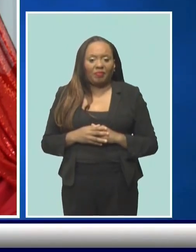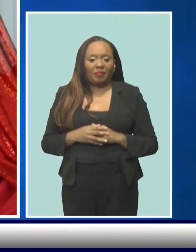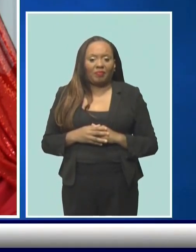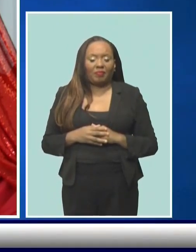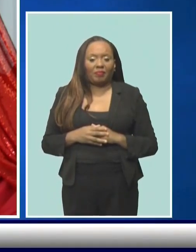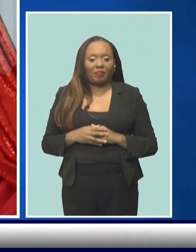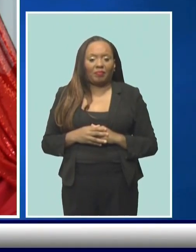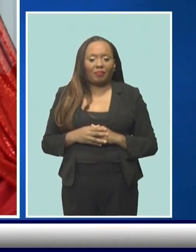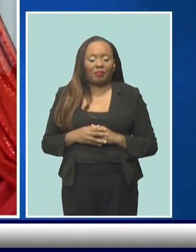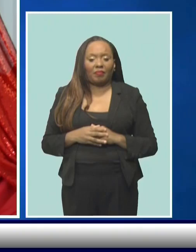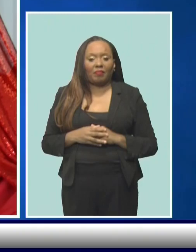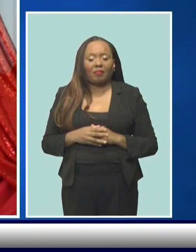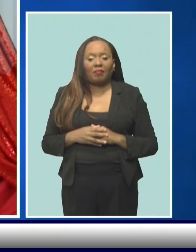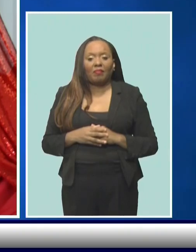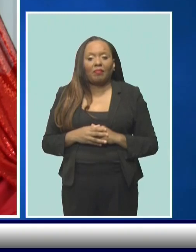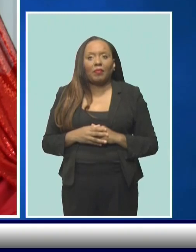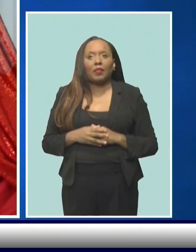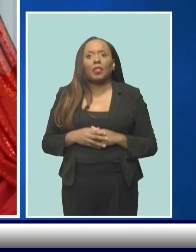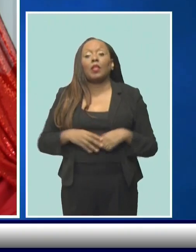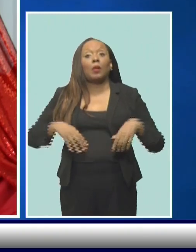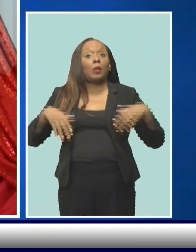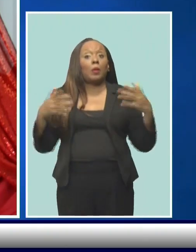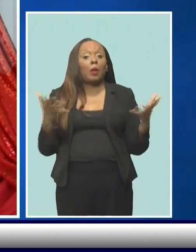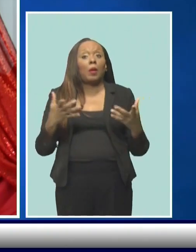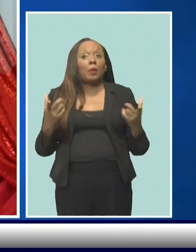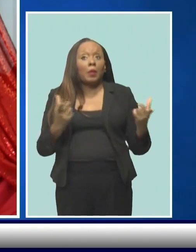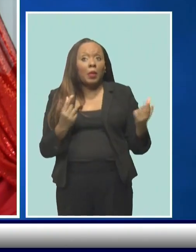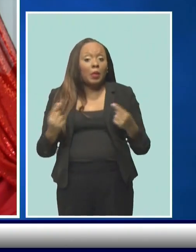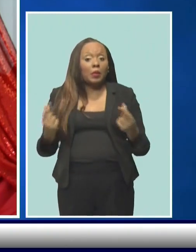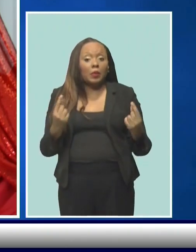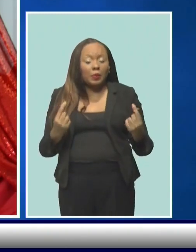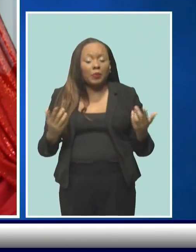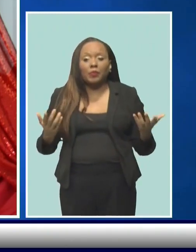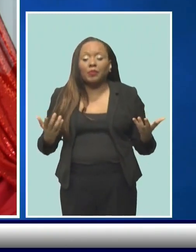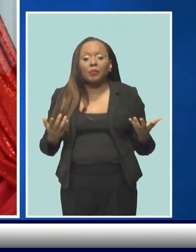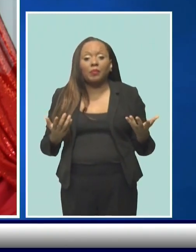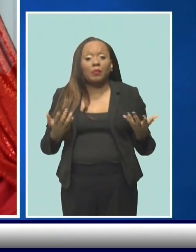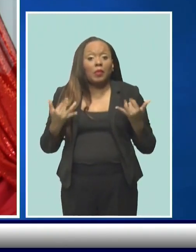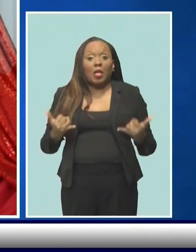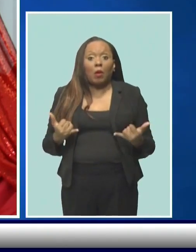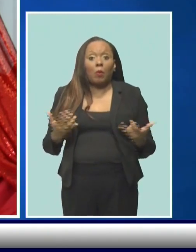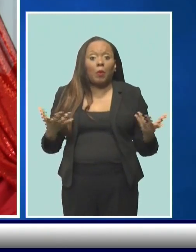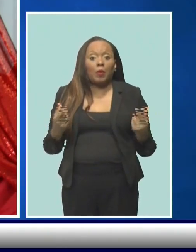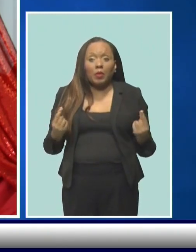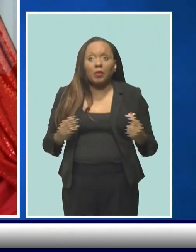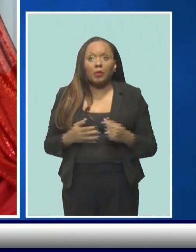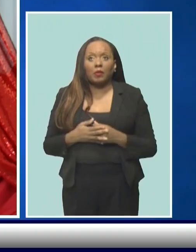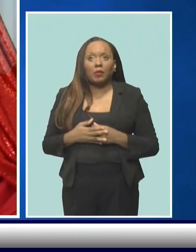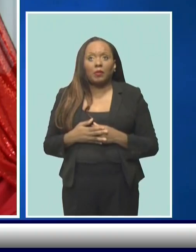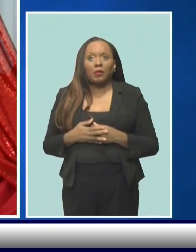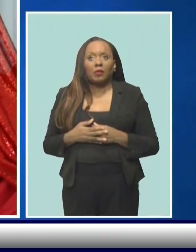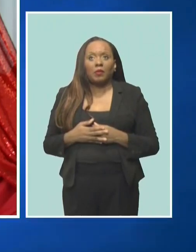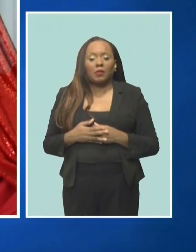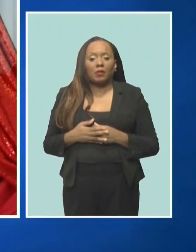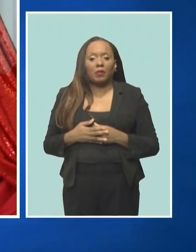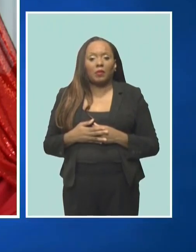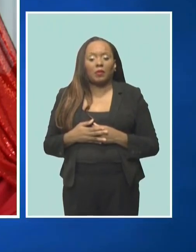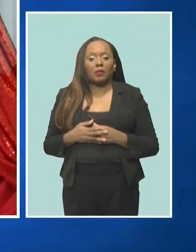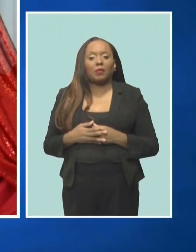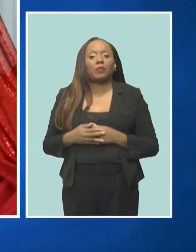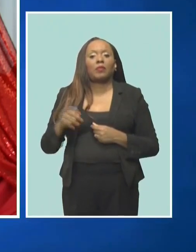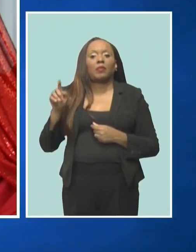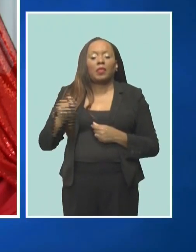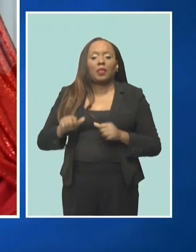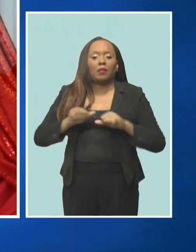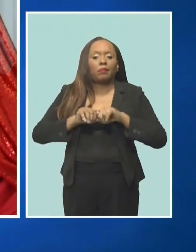do, literally, is to return to the communities, the 5 tenantries,